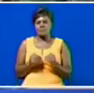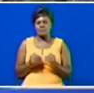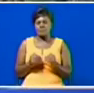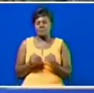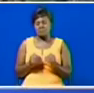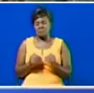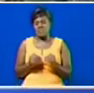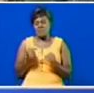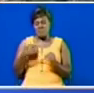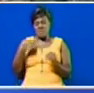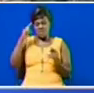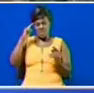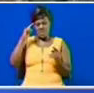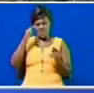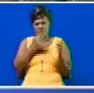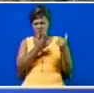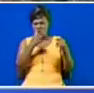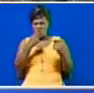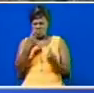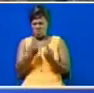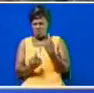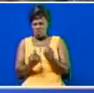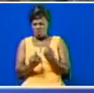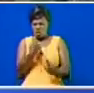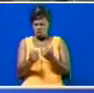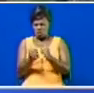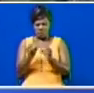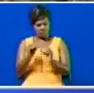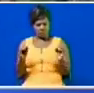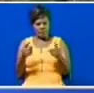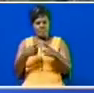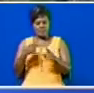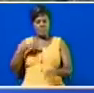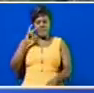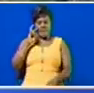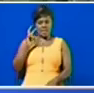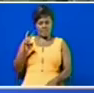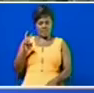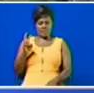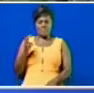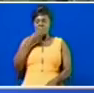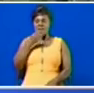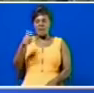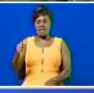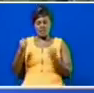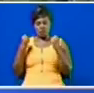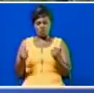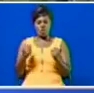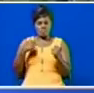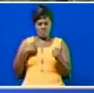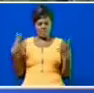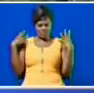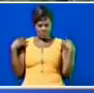Ingawapo sisikuwa nadhania upinzani itakuwa mkali, lakini I can see my guys, they are strong. I